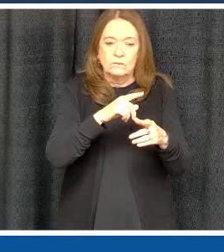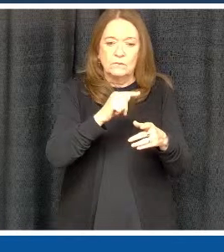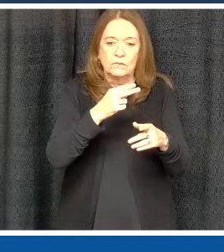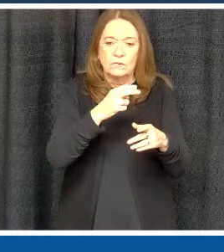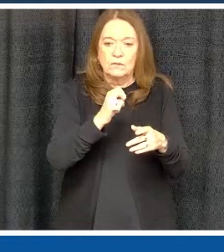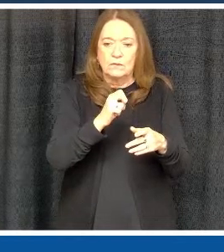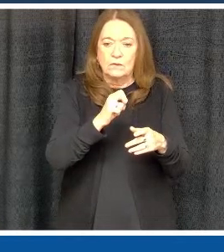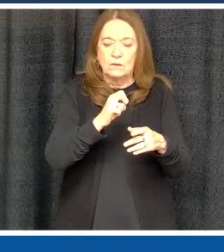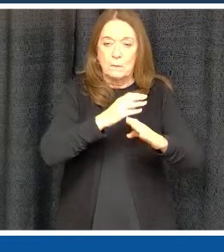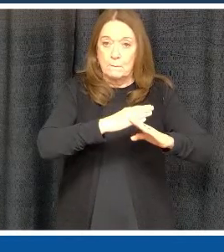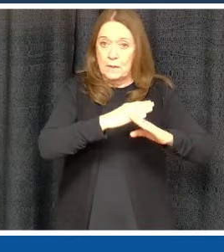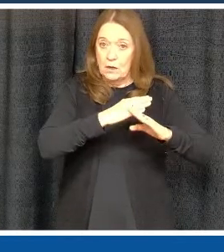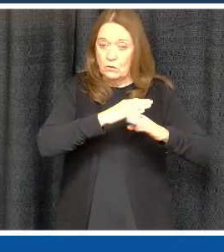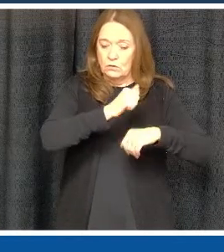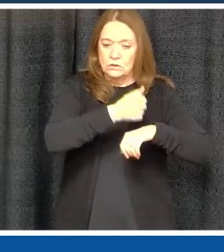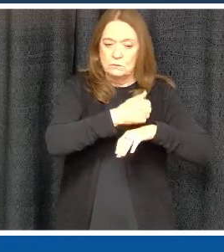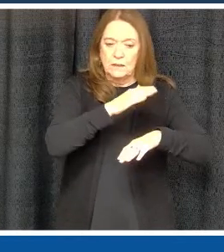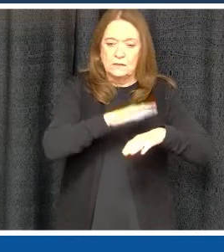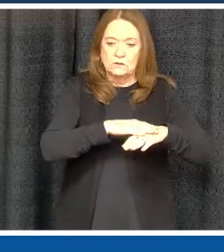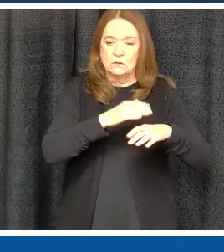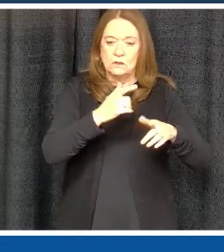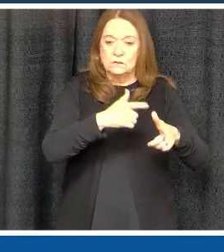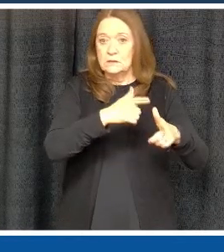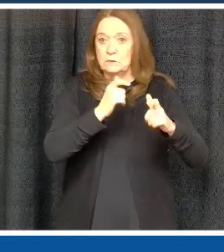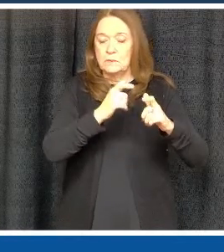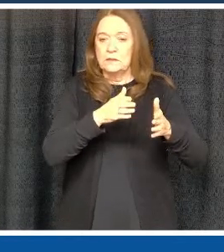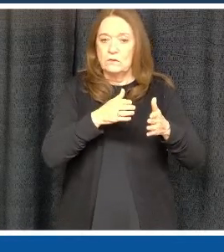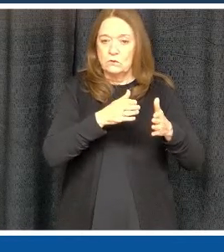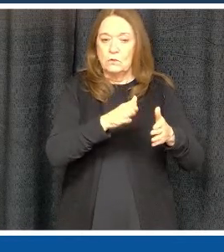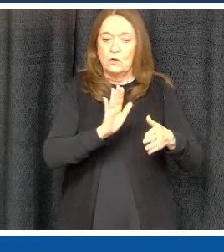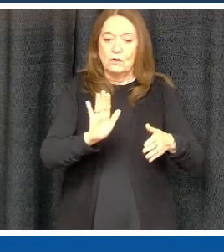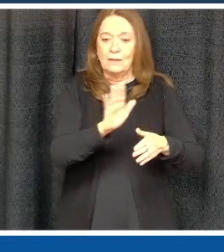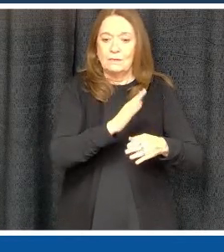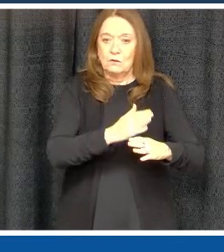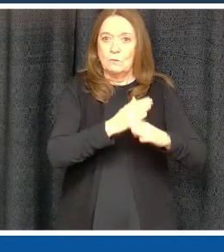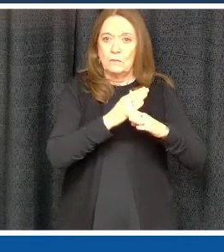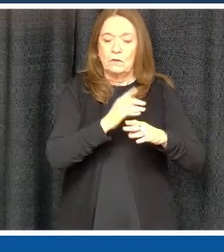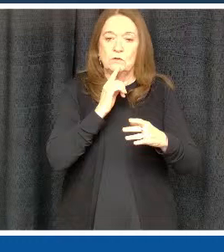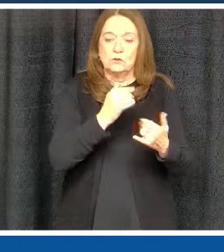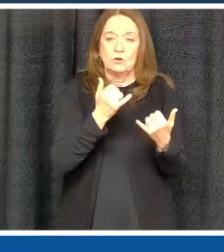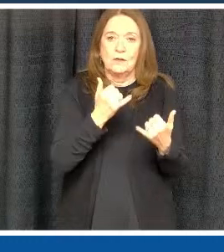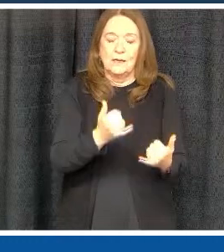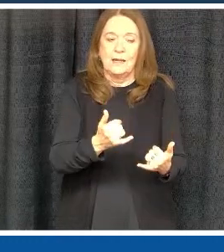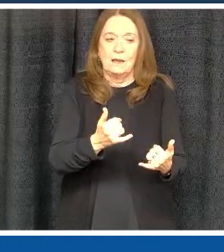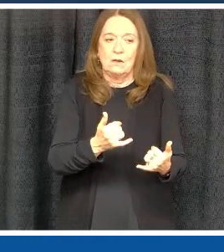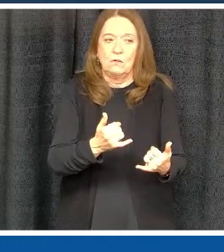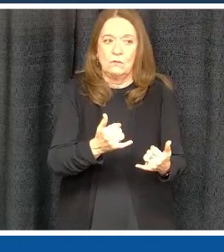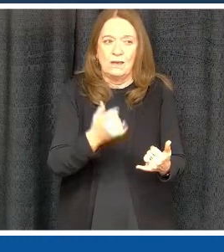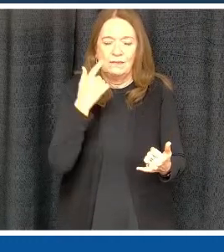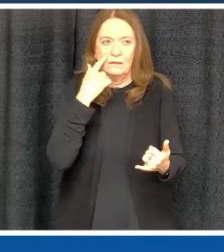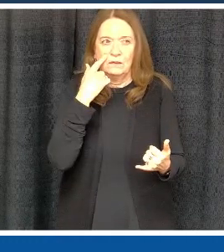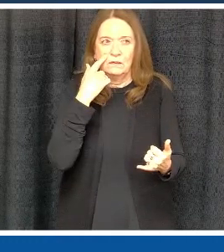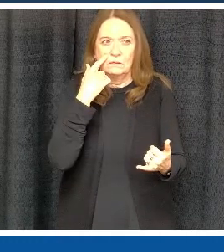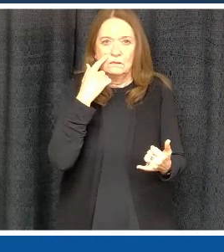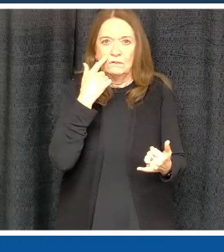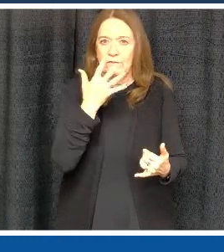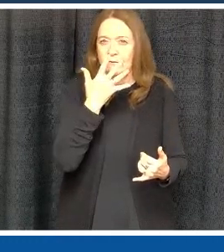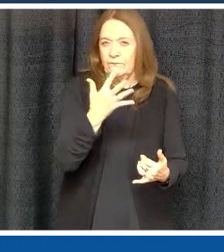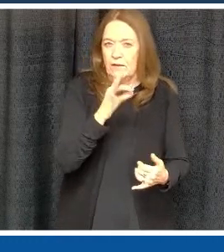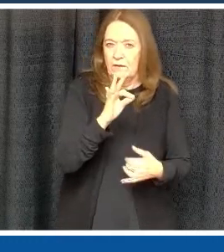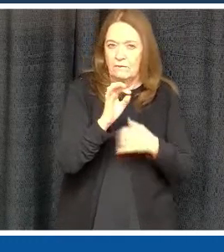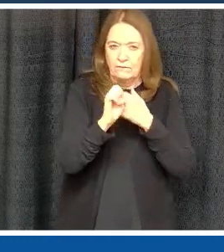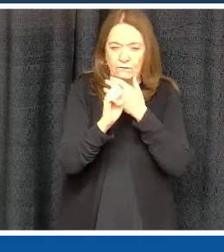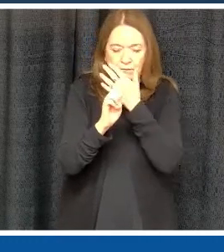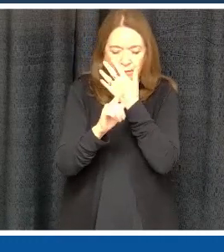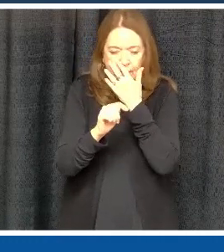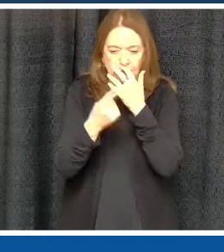required barriers based on speeds of the roads, and their barriers are now, I think, 5 feet